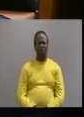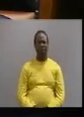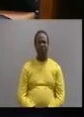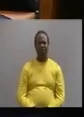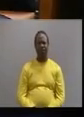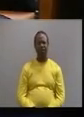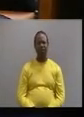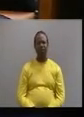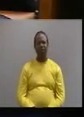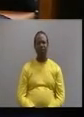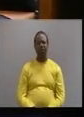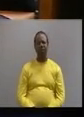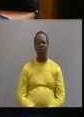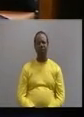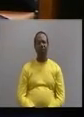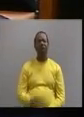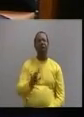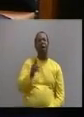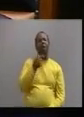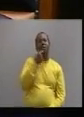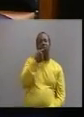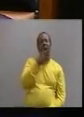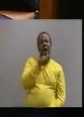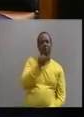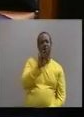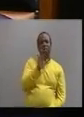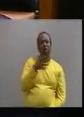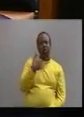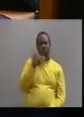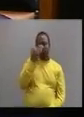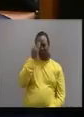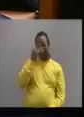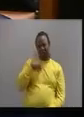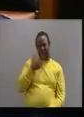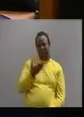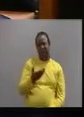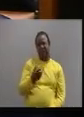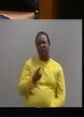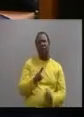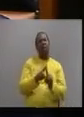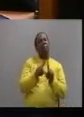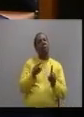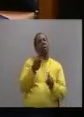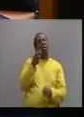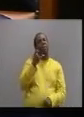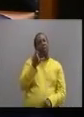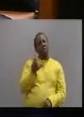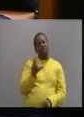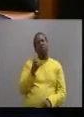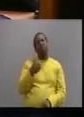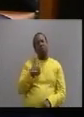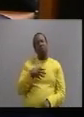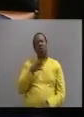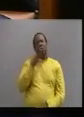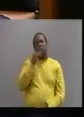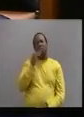were informed that the Honourable Member is not well. We've made the necessary provisions, but the member preferred to speak from the podium. So we will provide